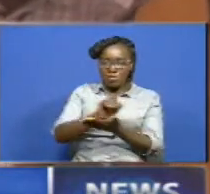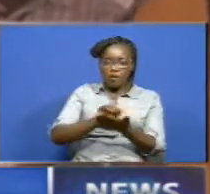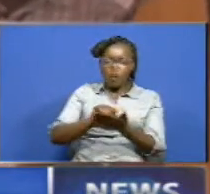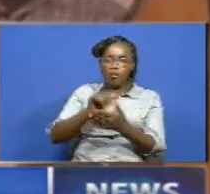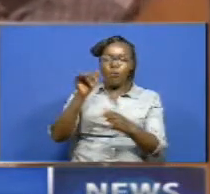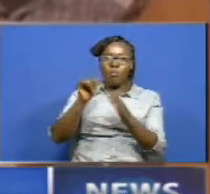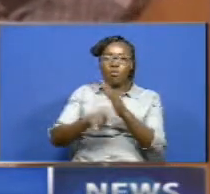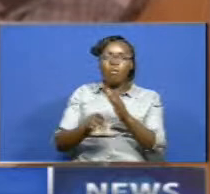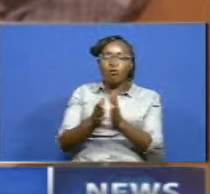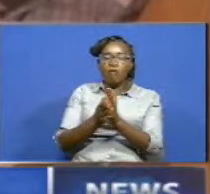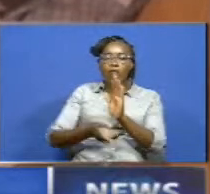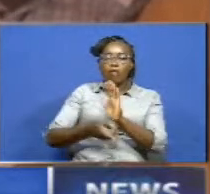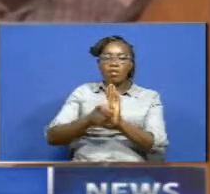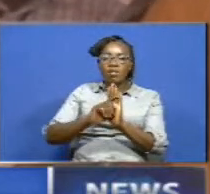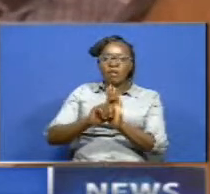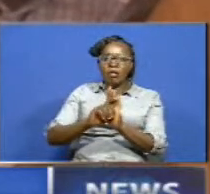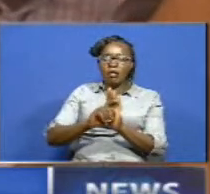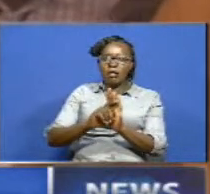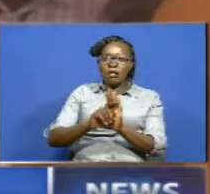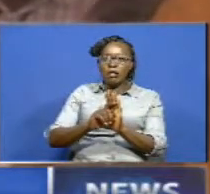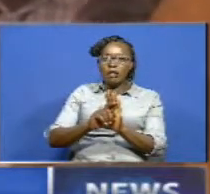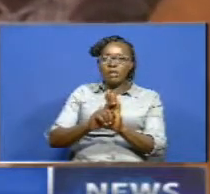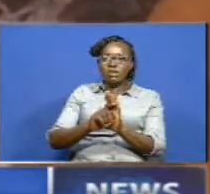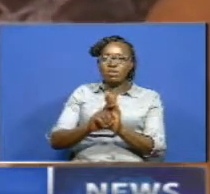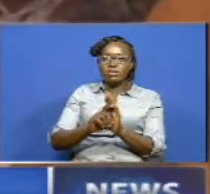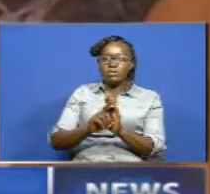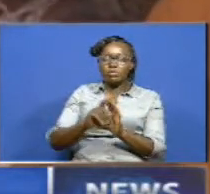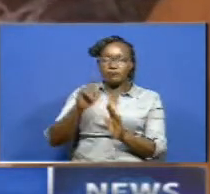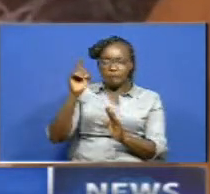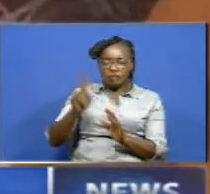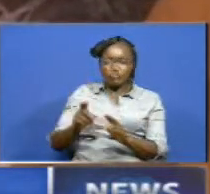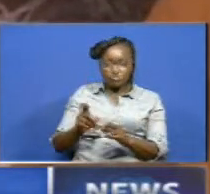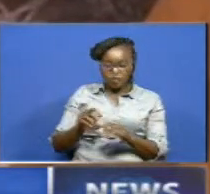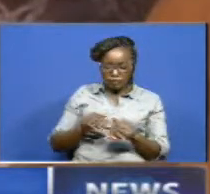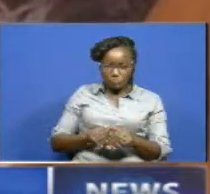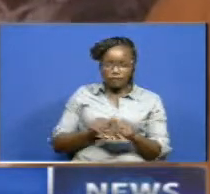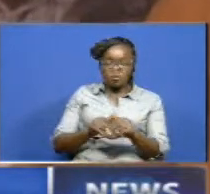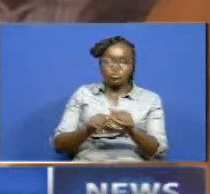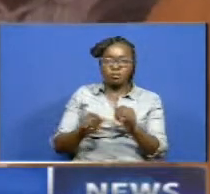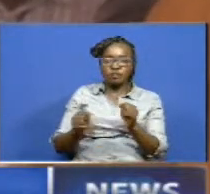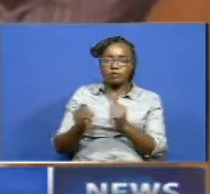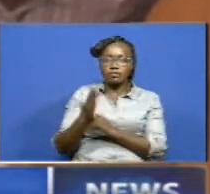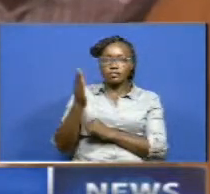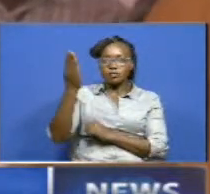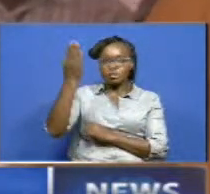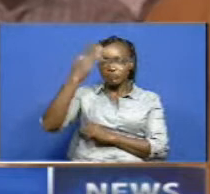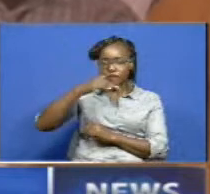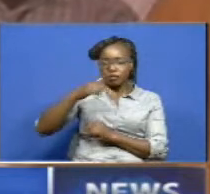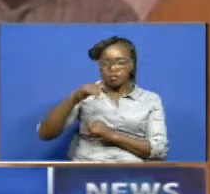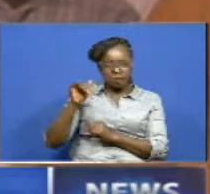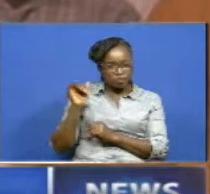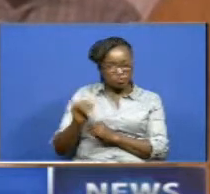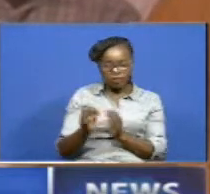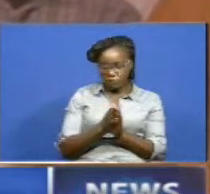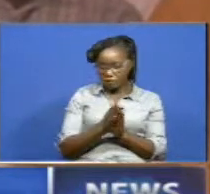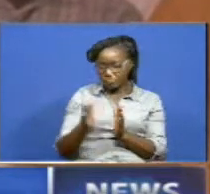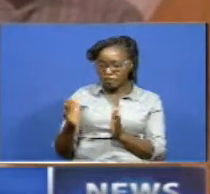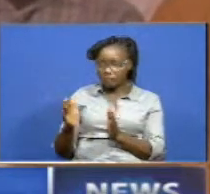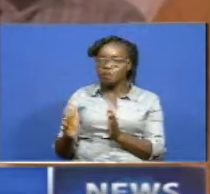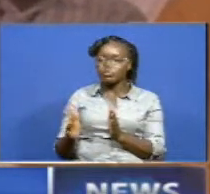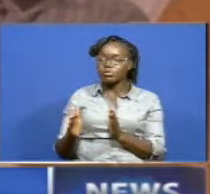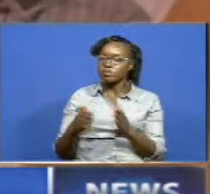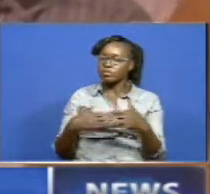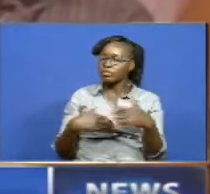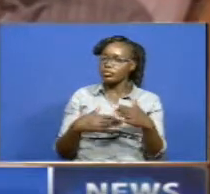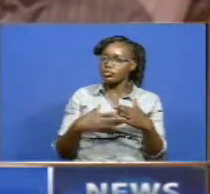and shall be required to strictly observe a 14-day quarantine period that will be